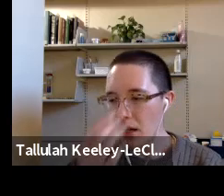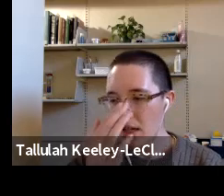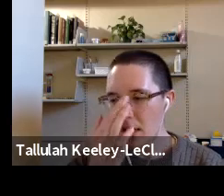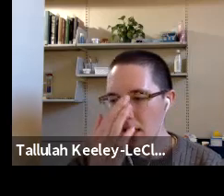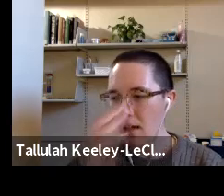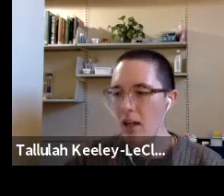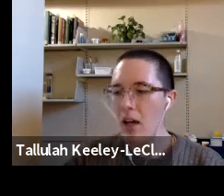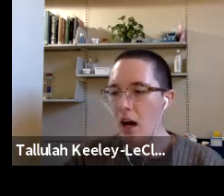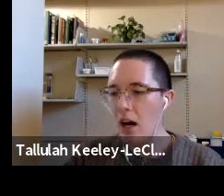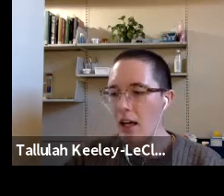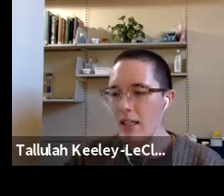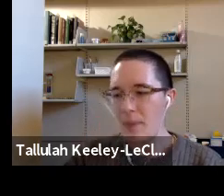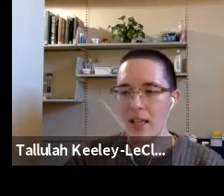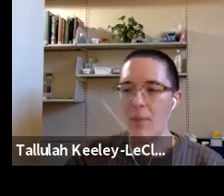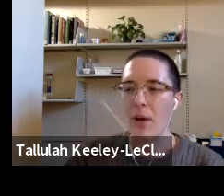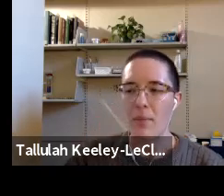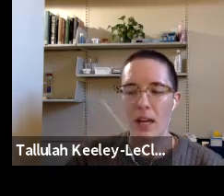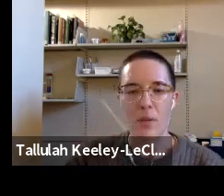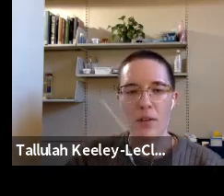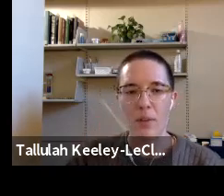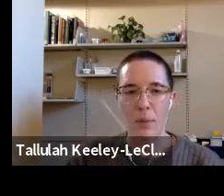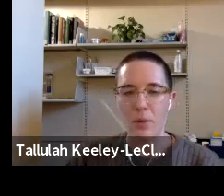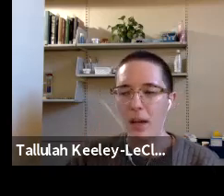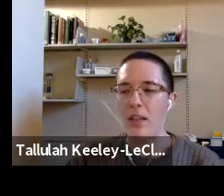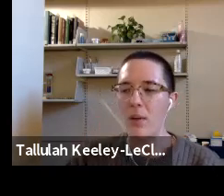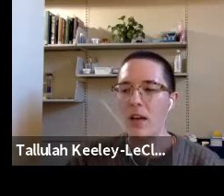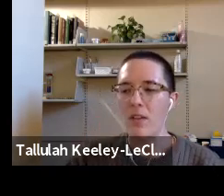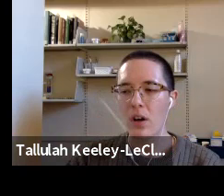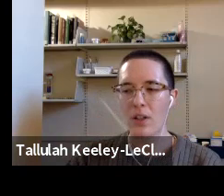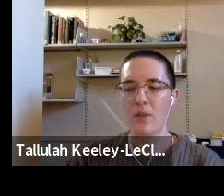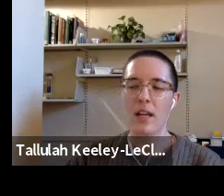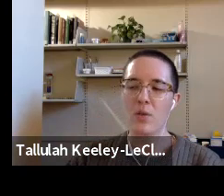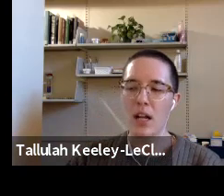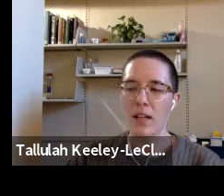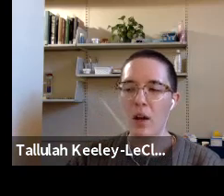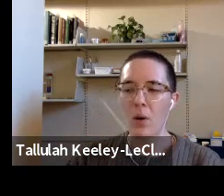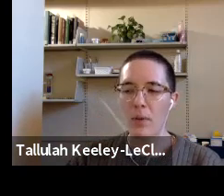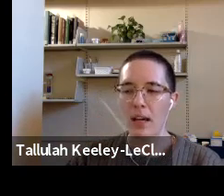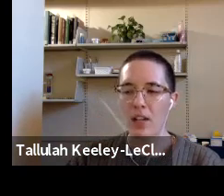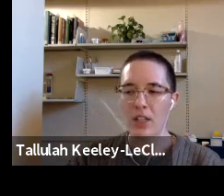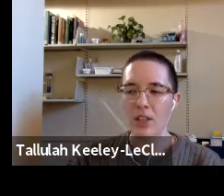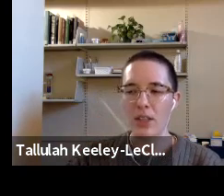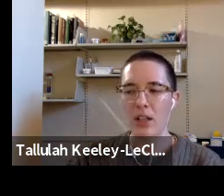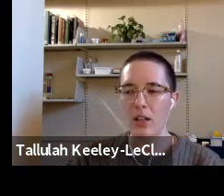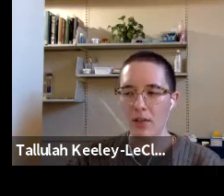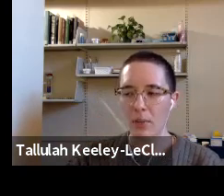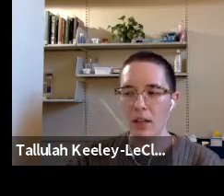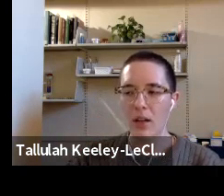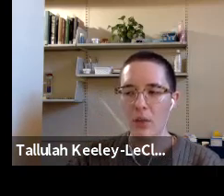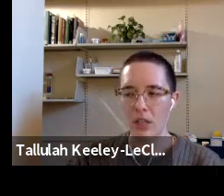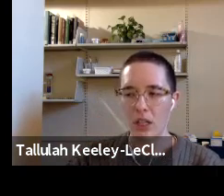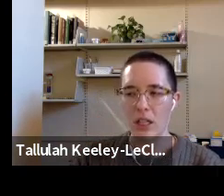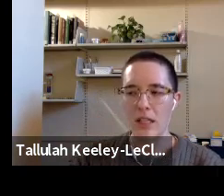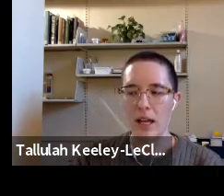So Huntington, in speaking about the management of the birth rate in the US, argues that eugenics will make education,